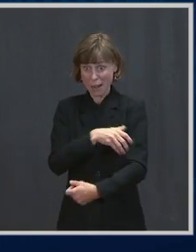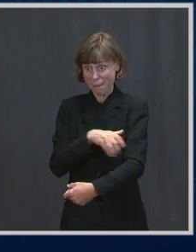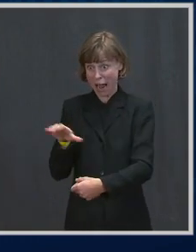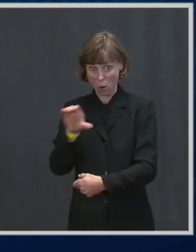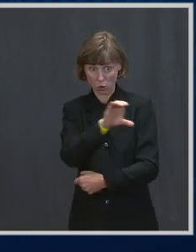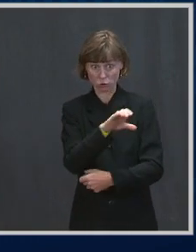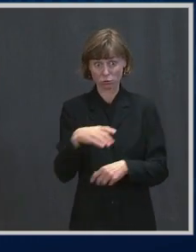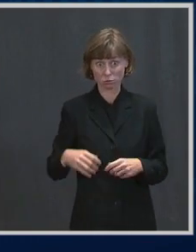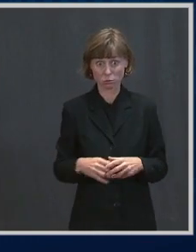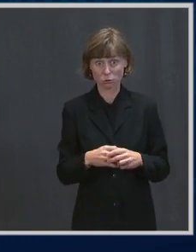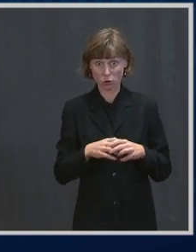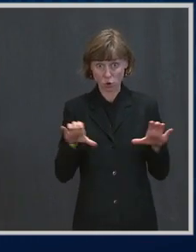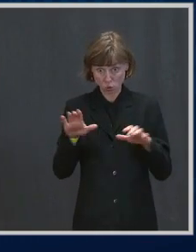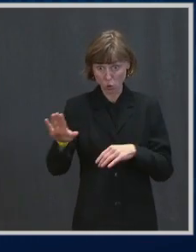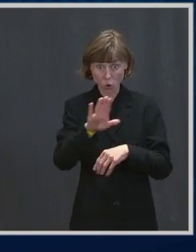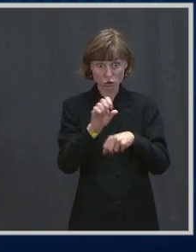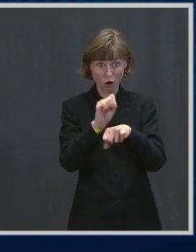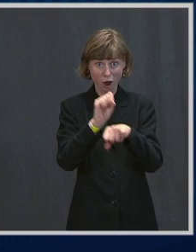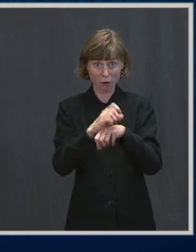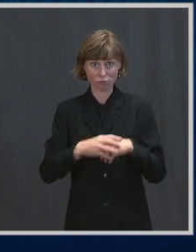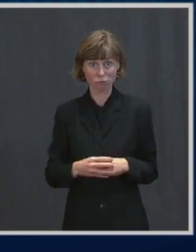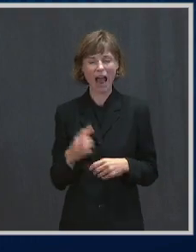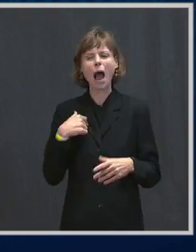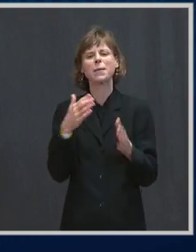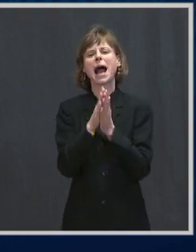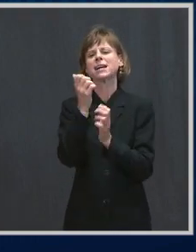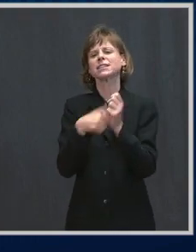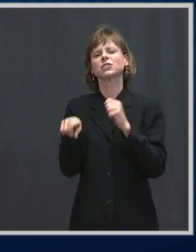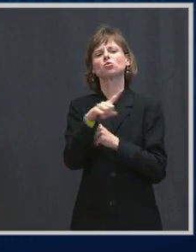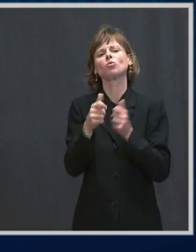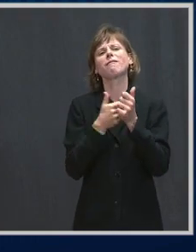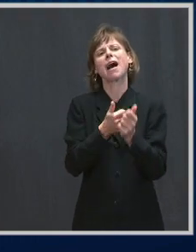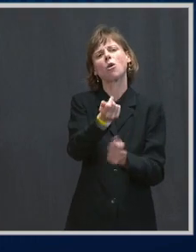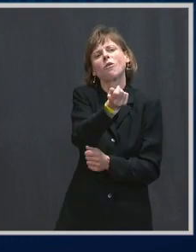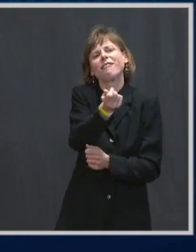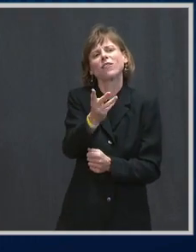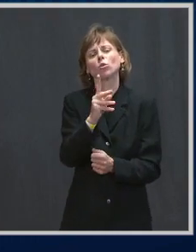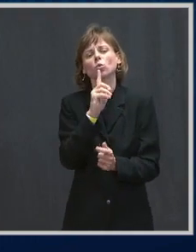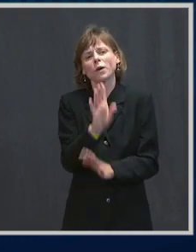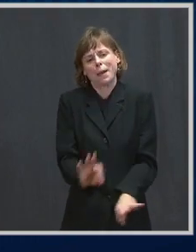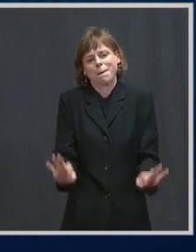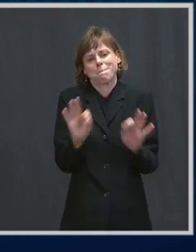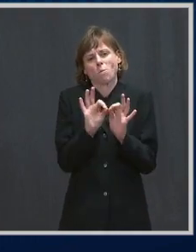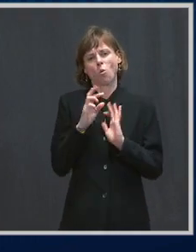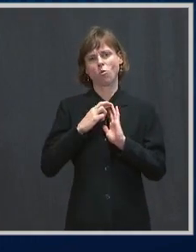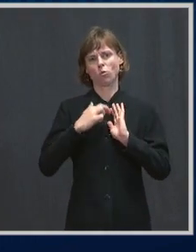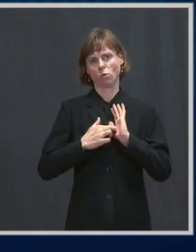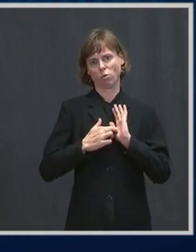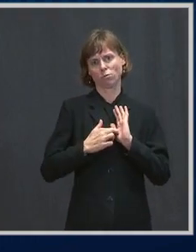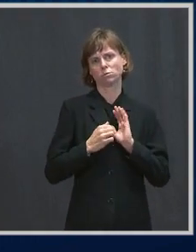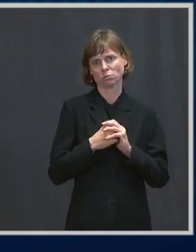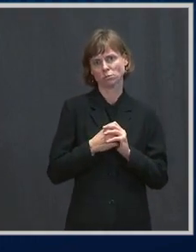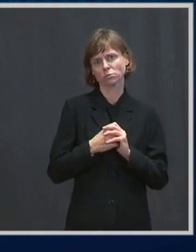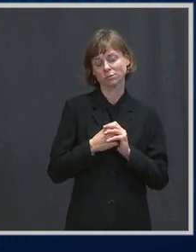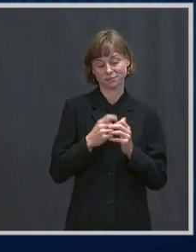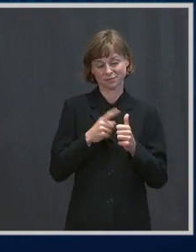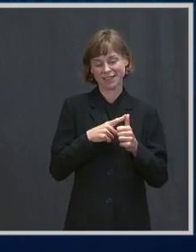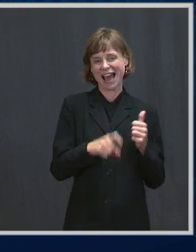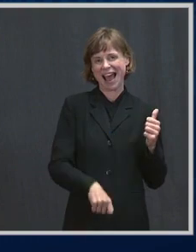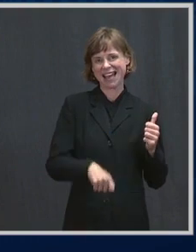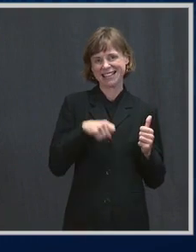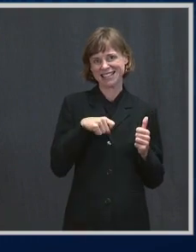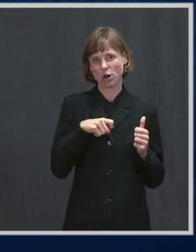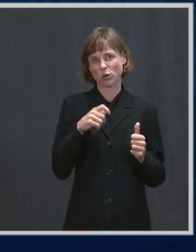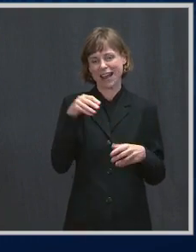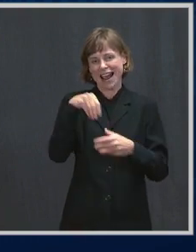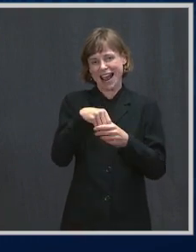your job. But I ask each of you to abide by a few core tenets. Integrity in all